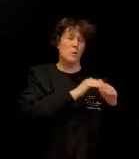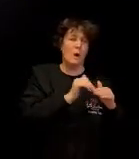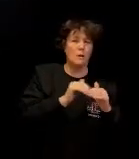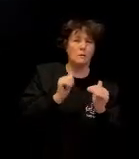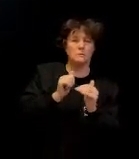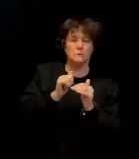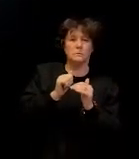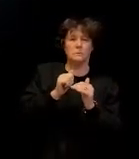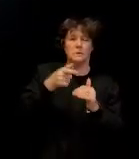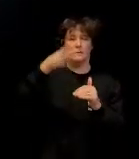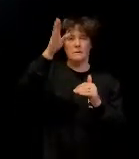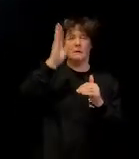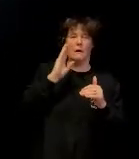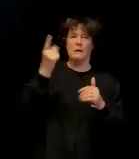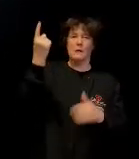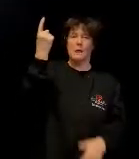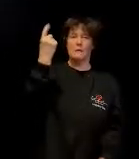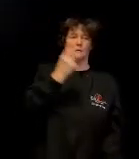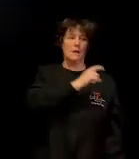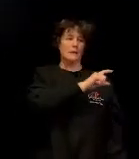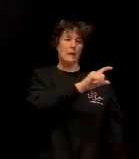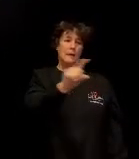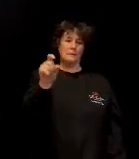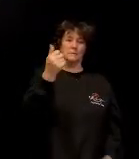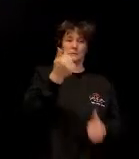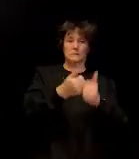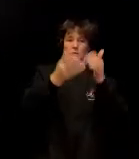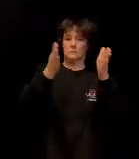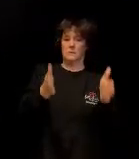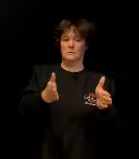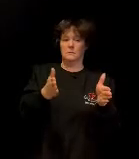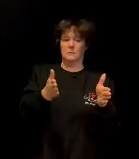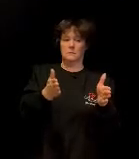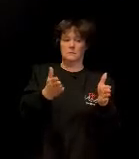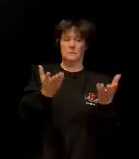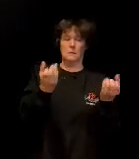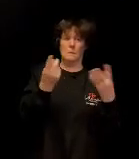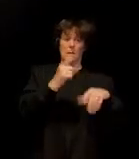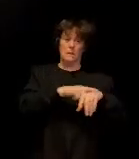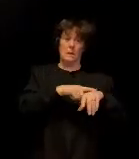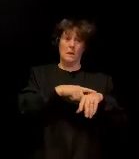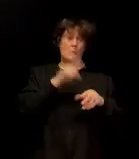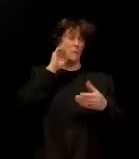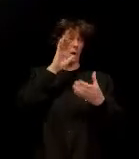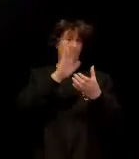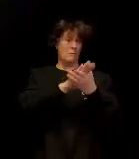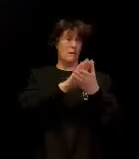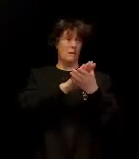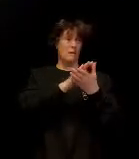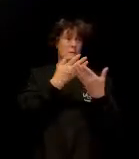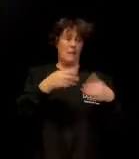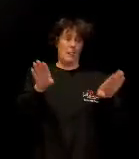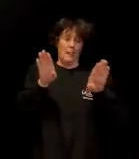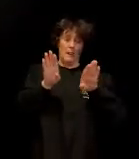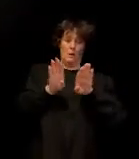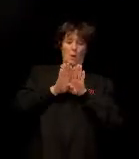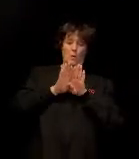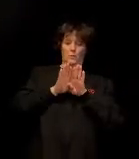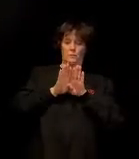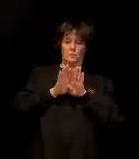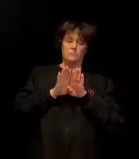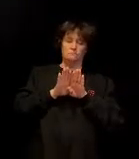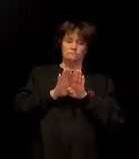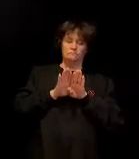things that you have asked us to do? And a lot of times I believe that we become closed off a little bit.